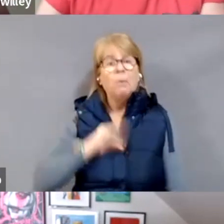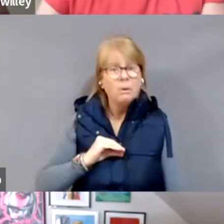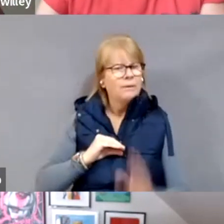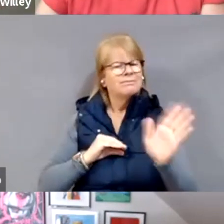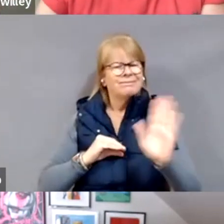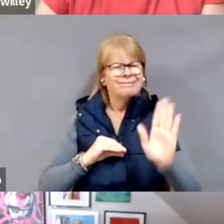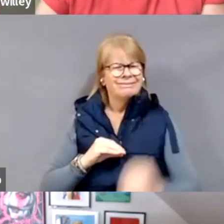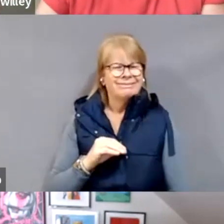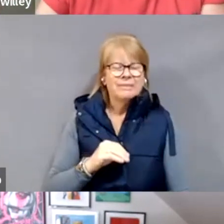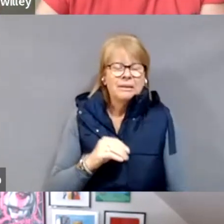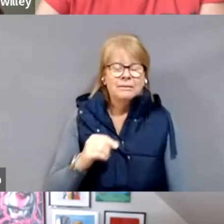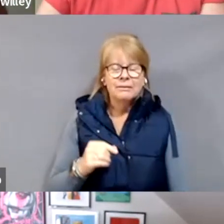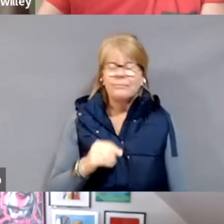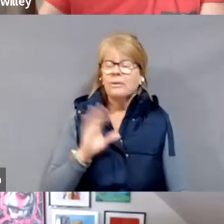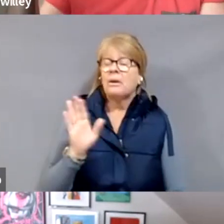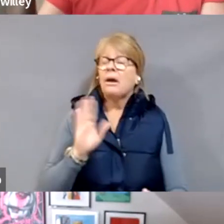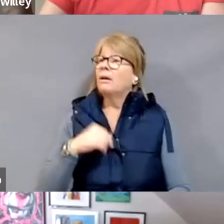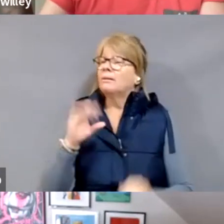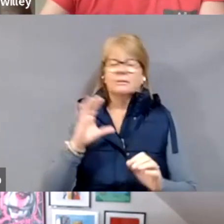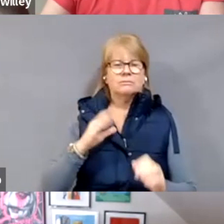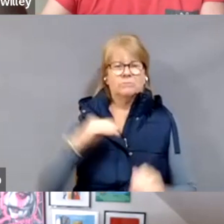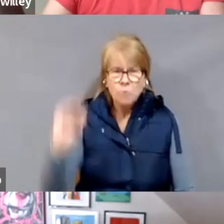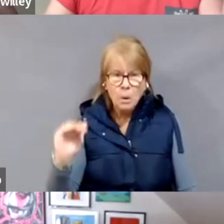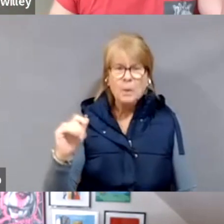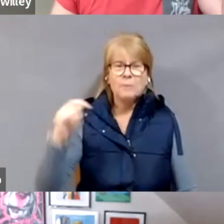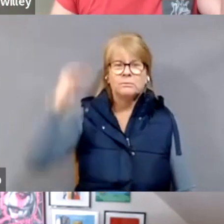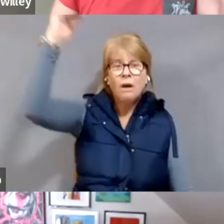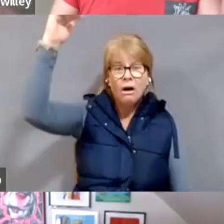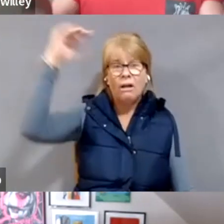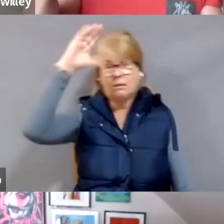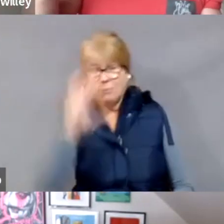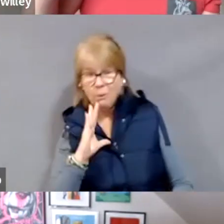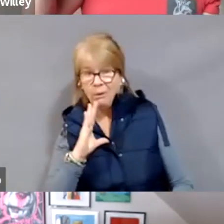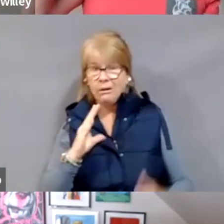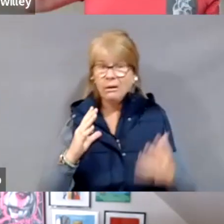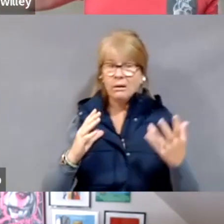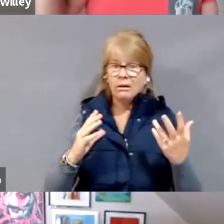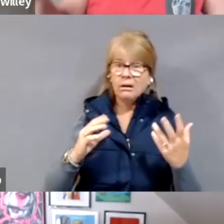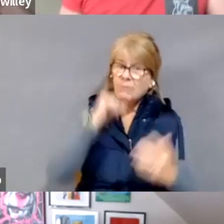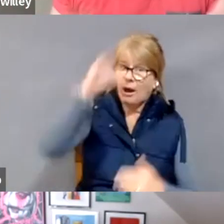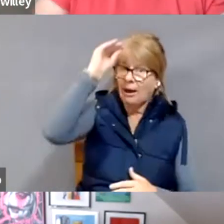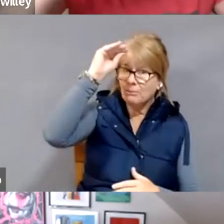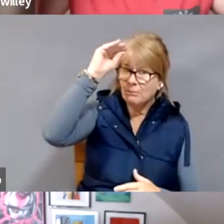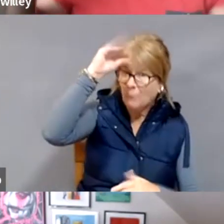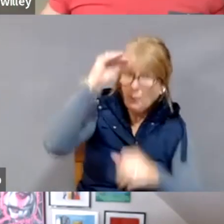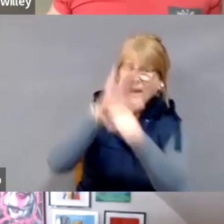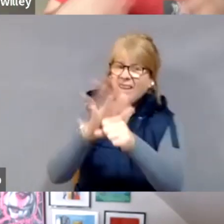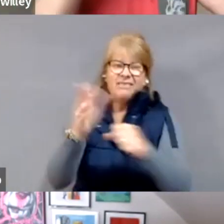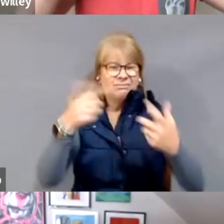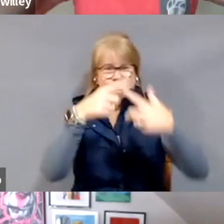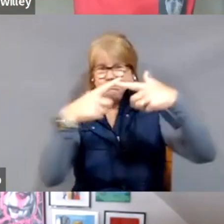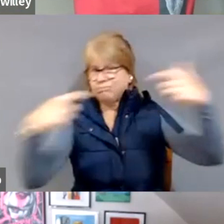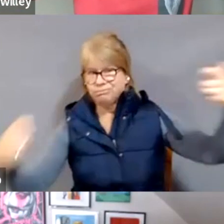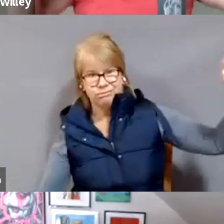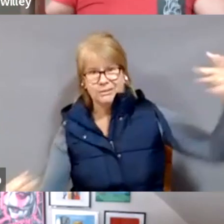I'm too short, I'm too tall, I'm too male, I'm not male enough. I don't know. There's lots of